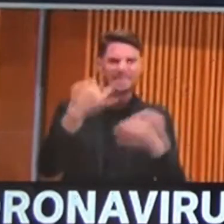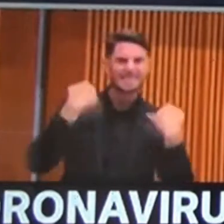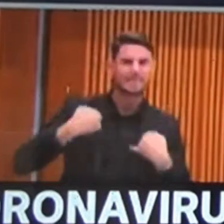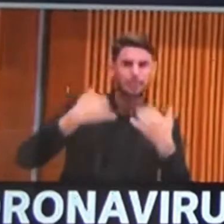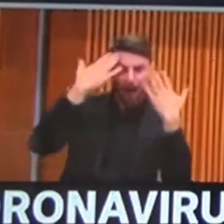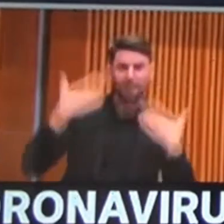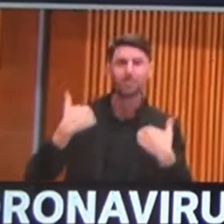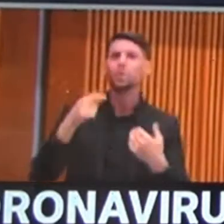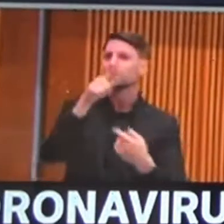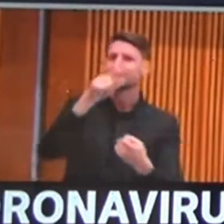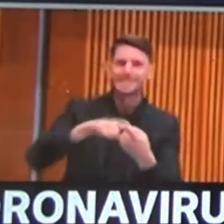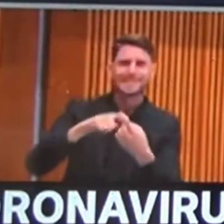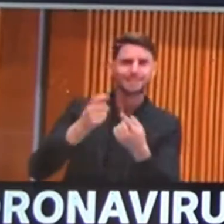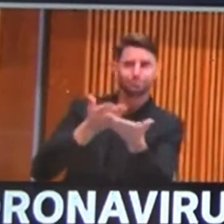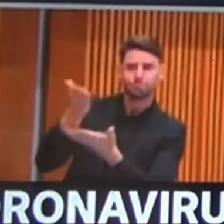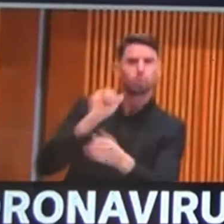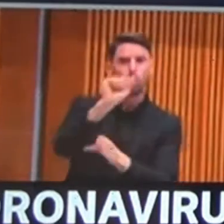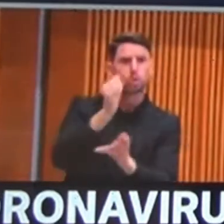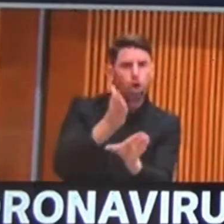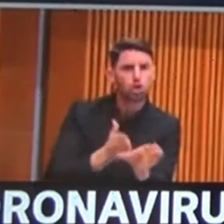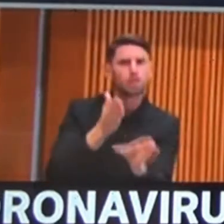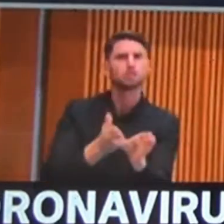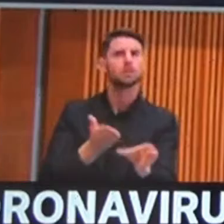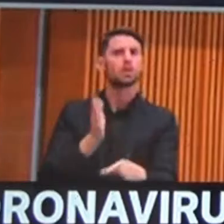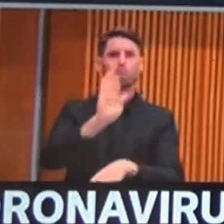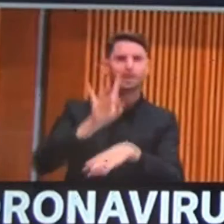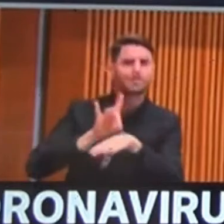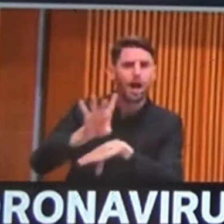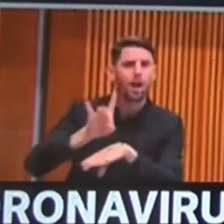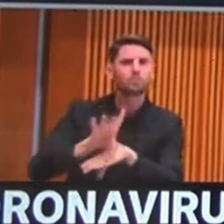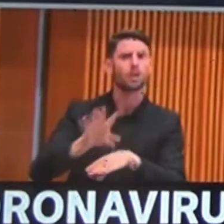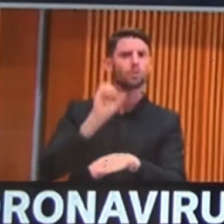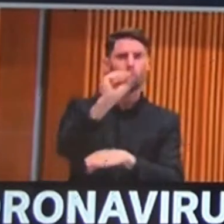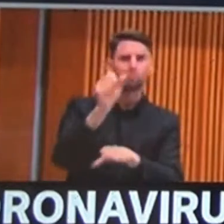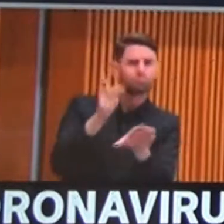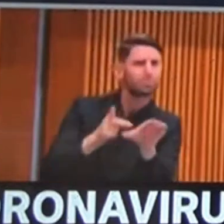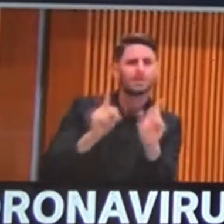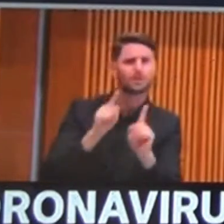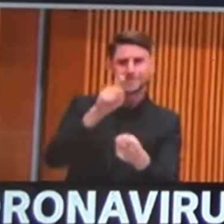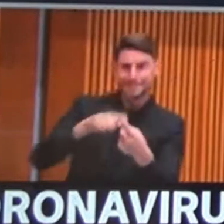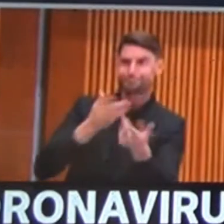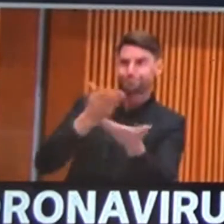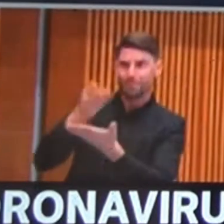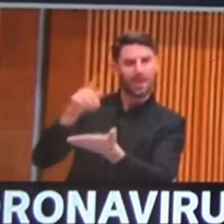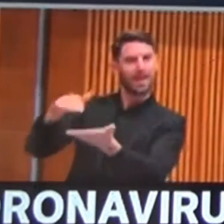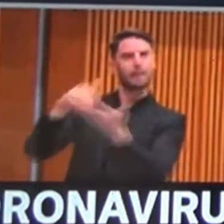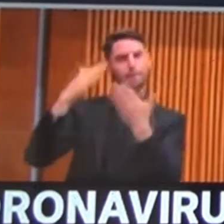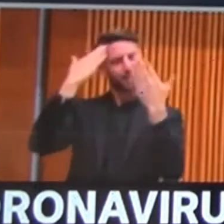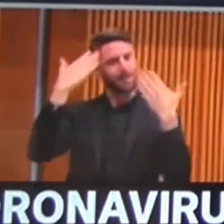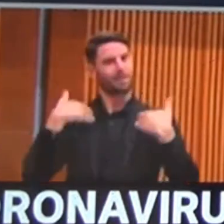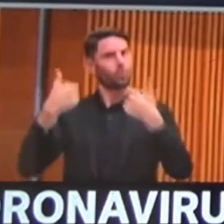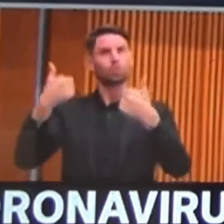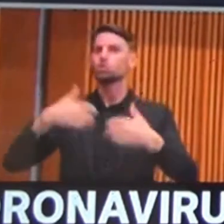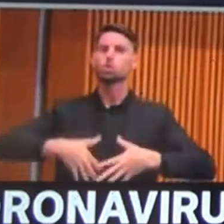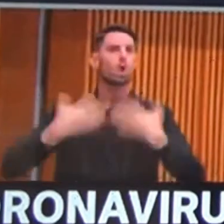in touch with your therapists, and again, this can be carried out through telehealth. We, the healthcare providers